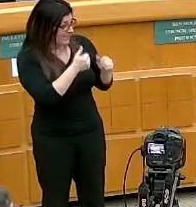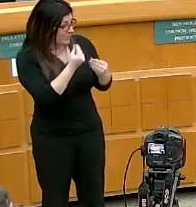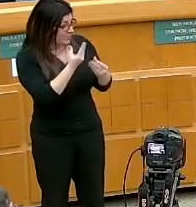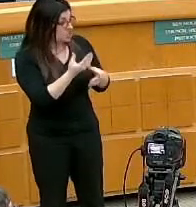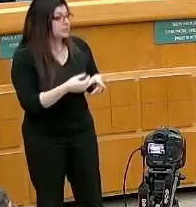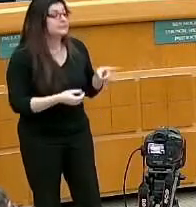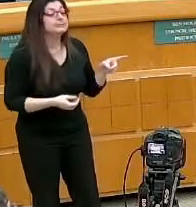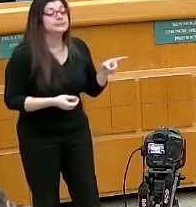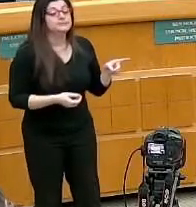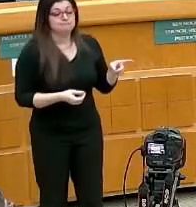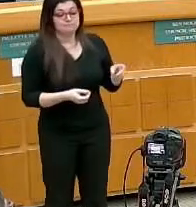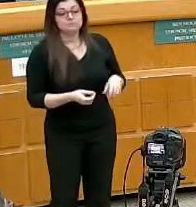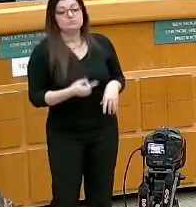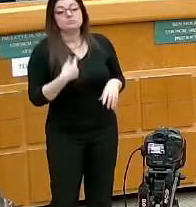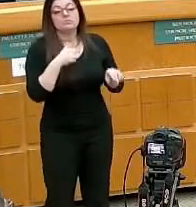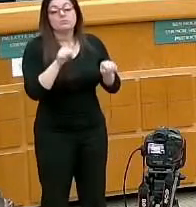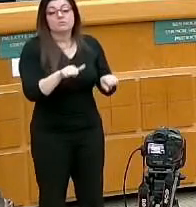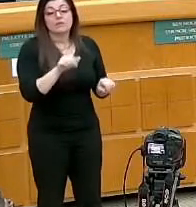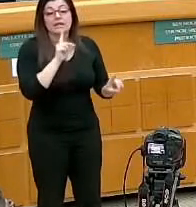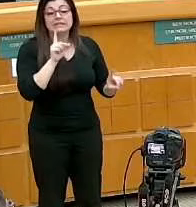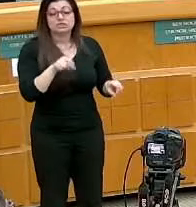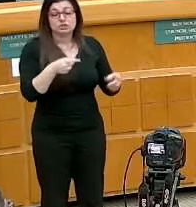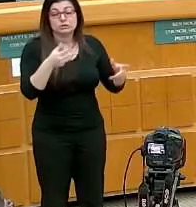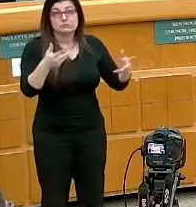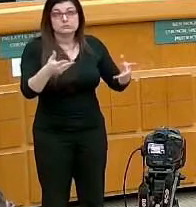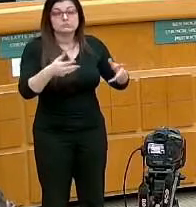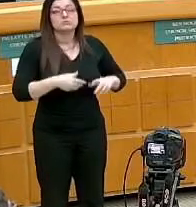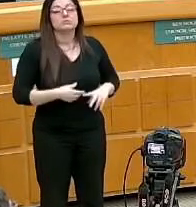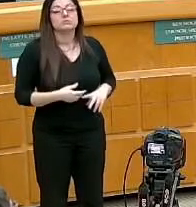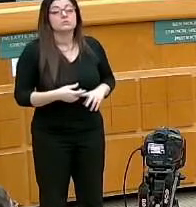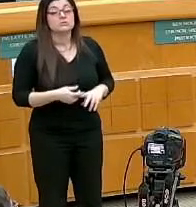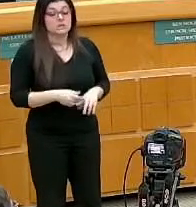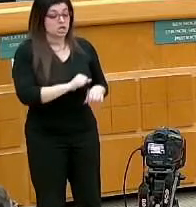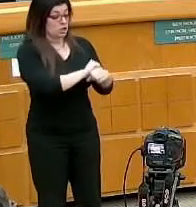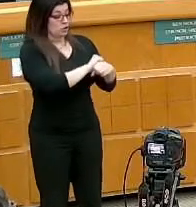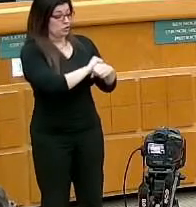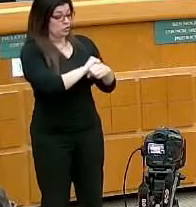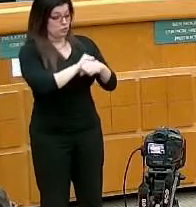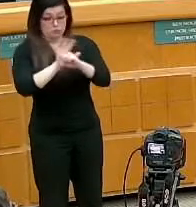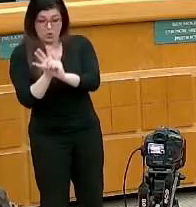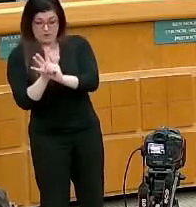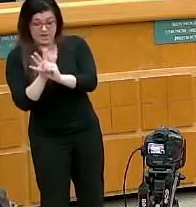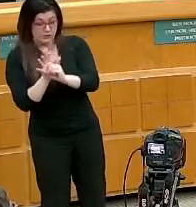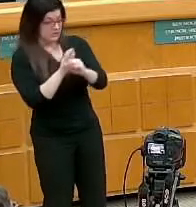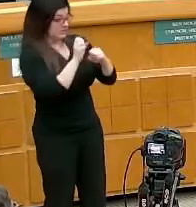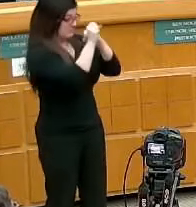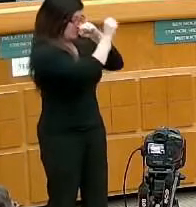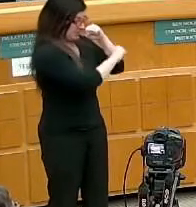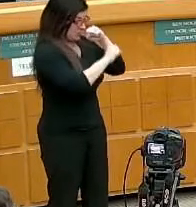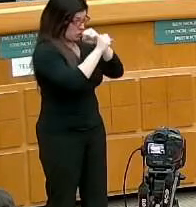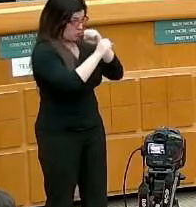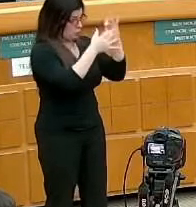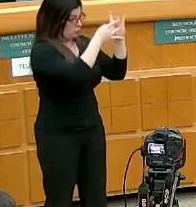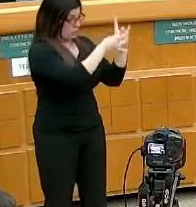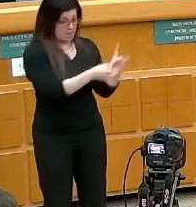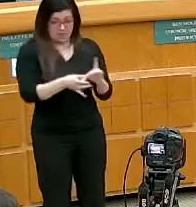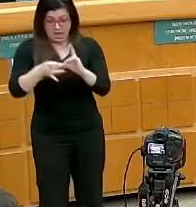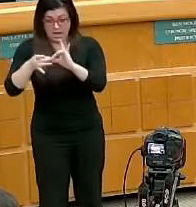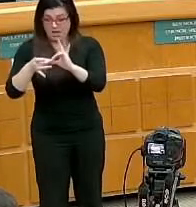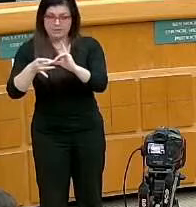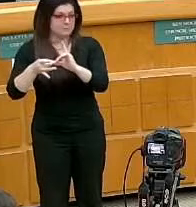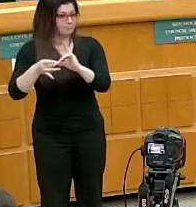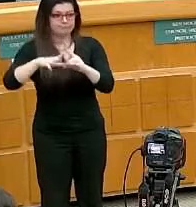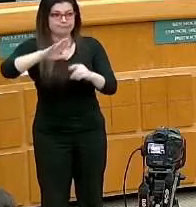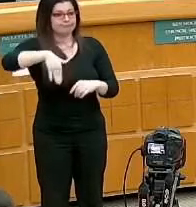What I will say is that there hasn't been any association with mosquitoes to COVID-19 as a carrier, and so at